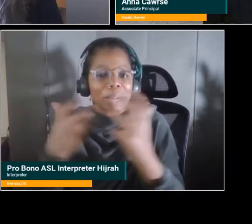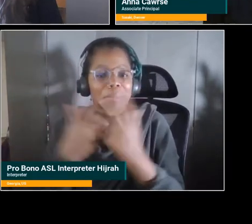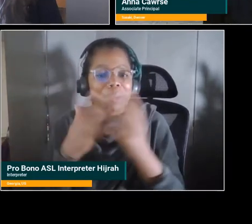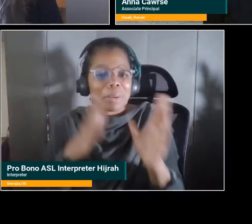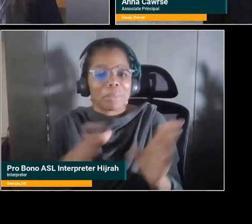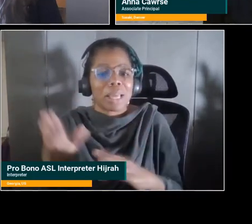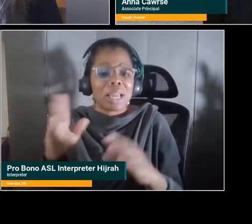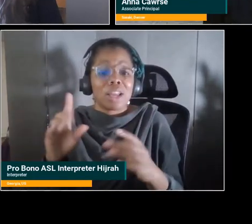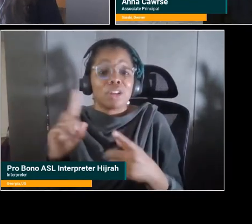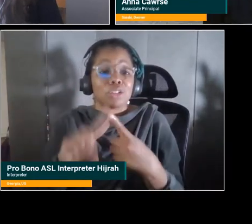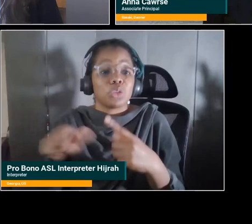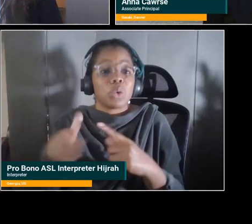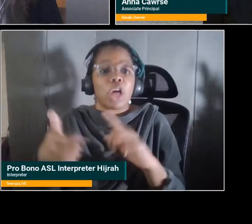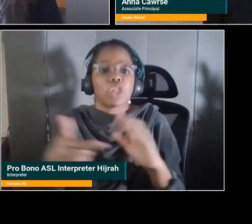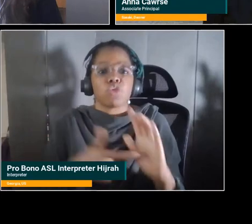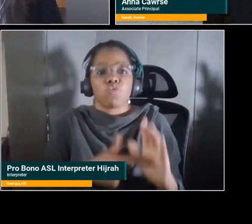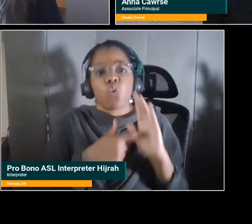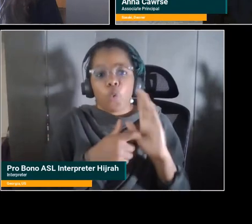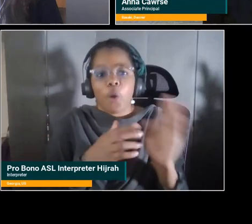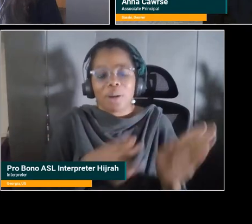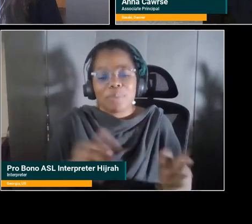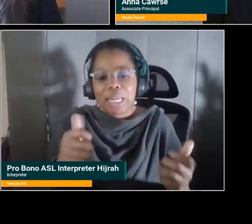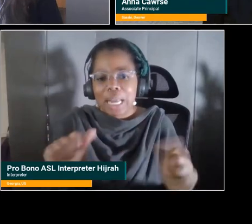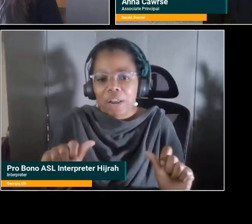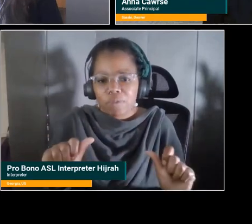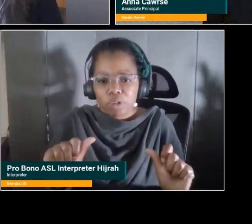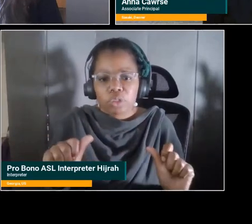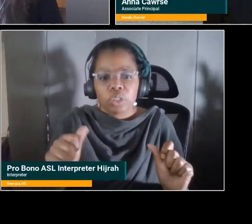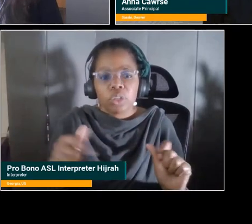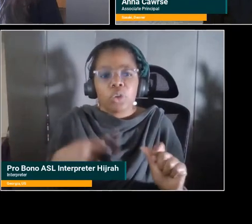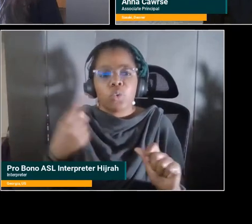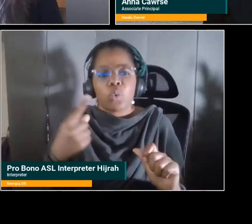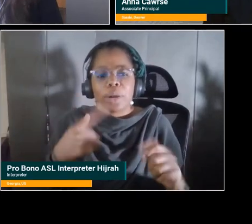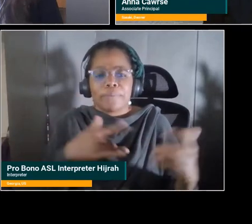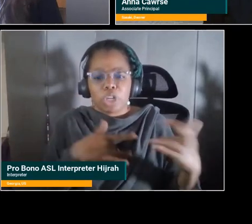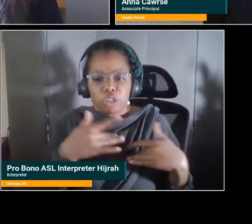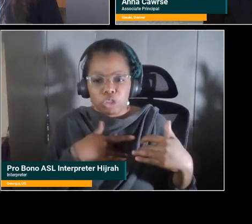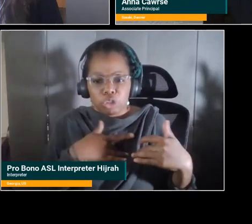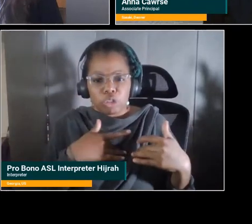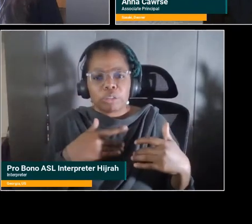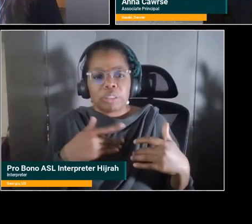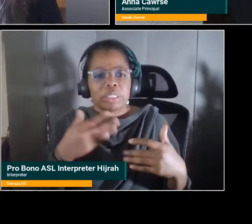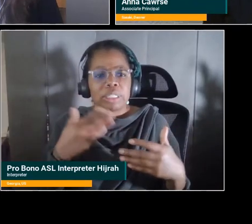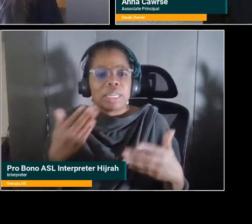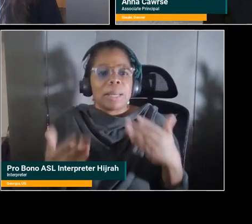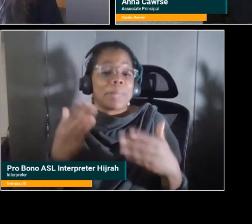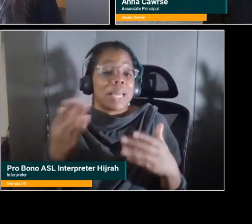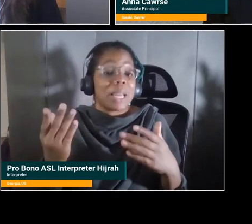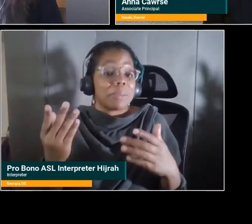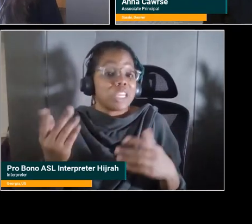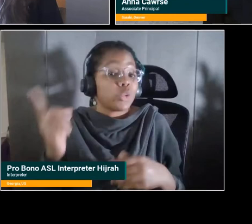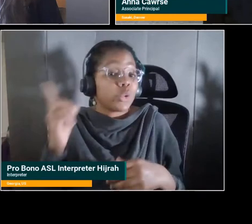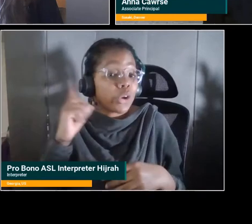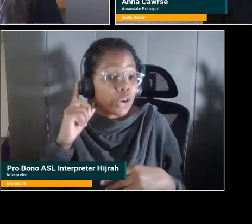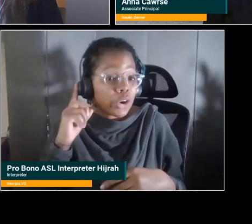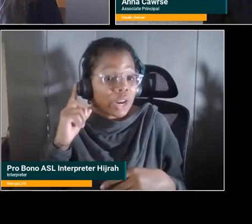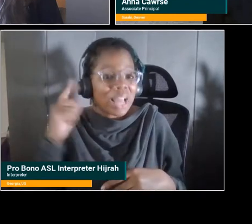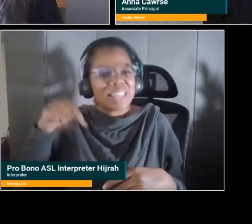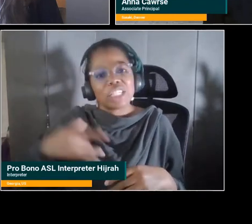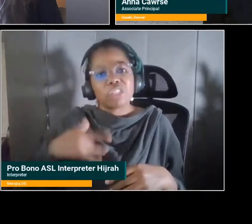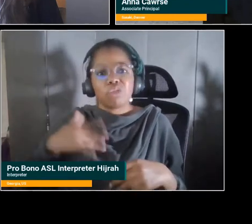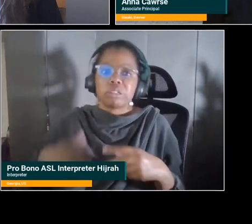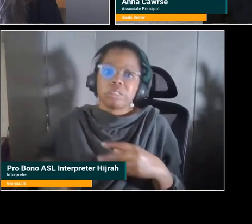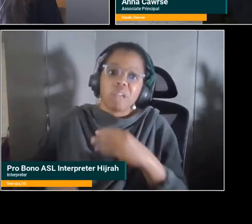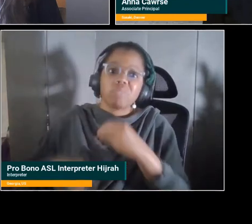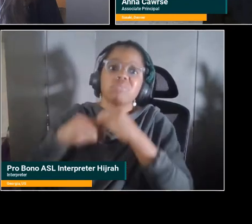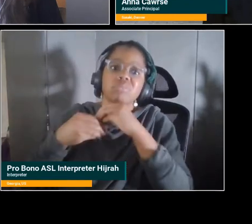other required planning efforts? One of the concerns that, you know, might be heard is that this feels like additional work,